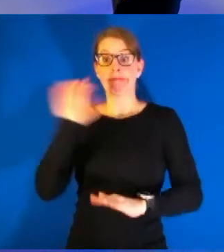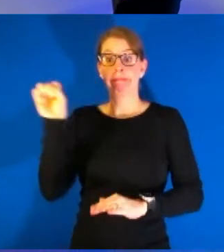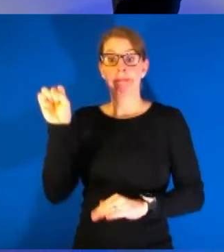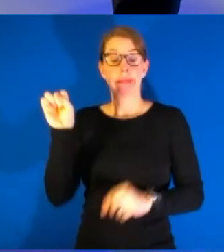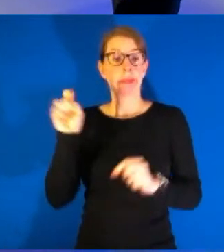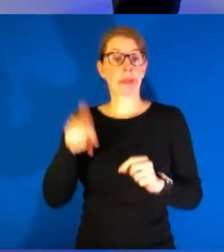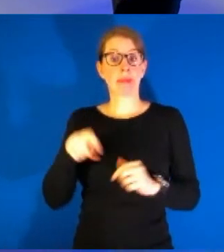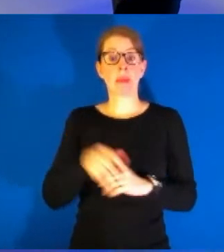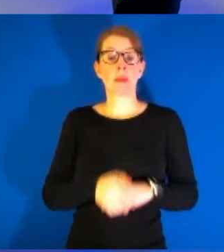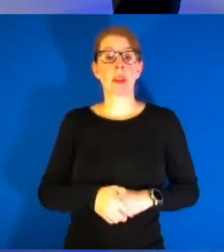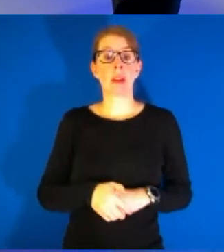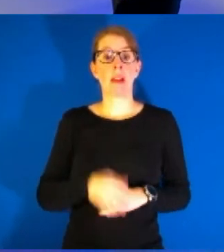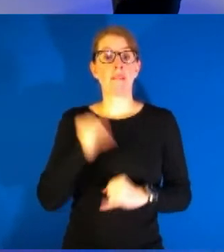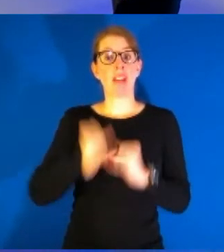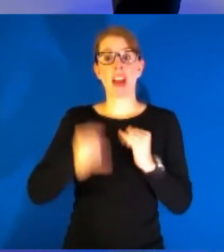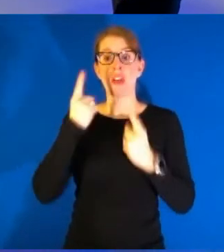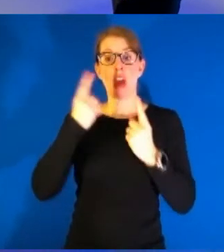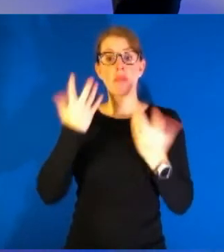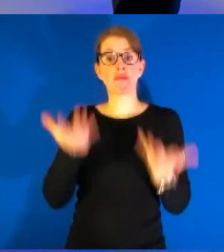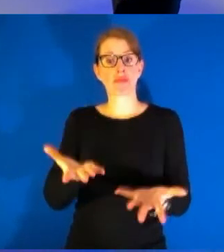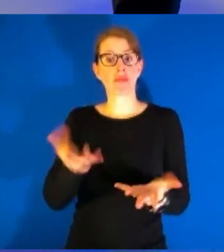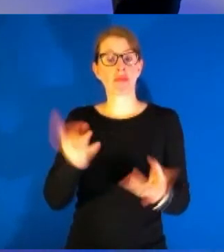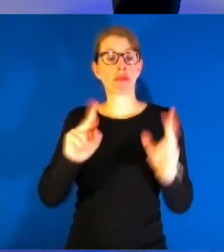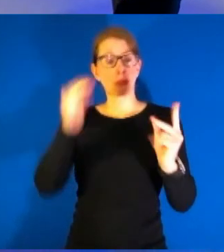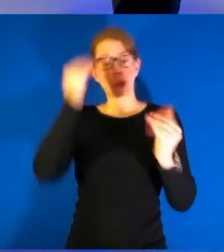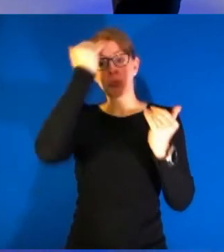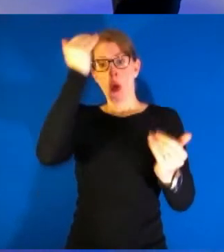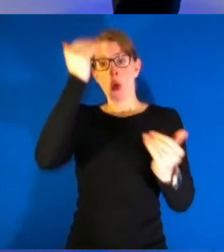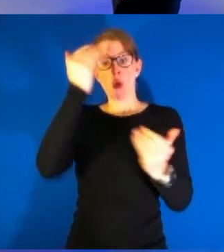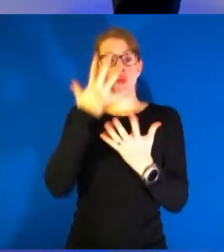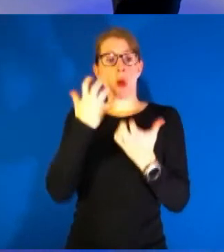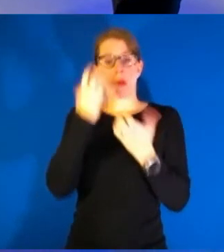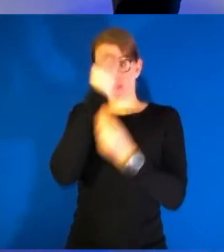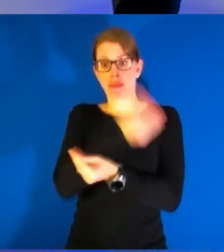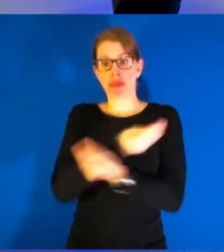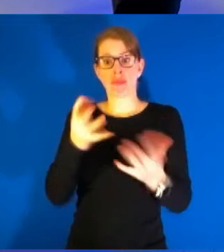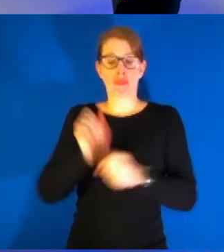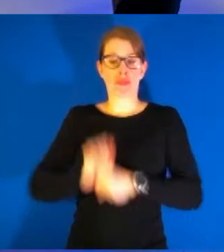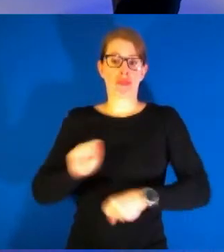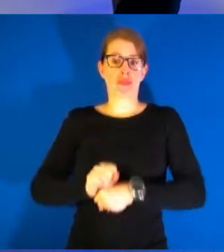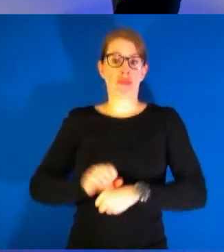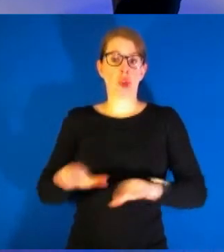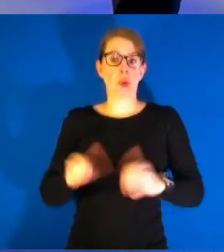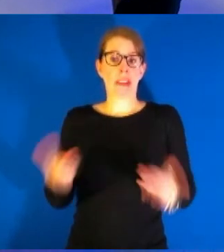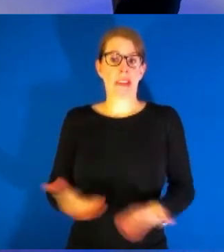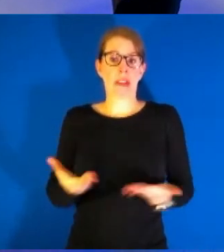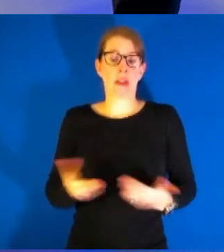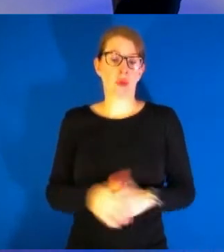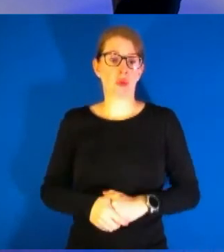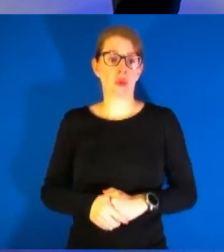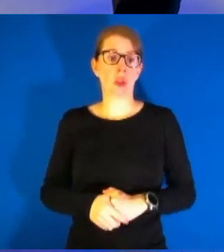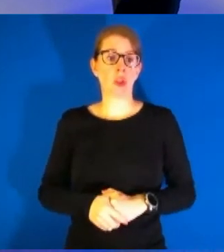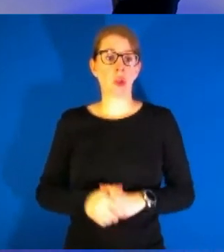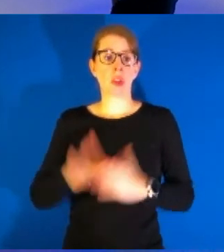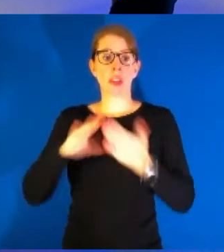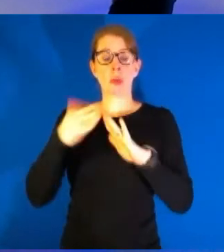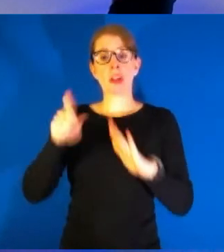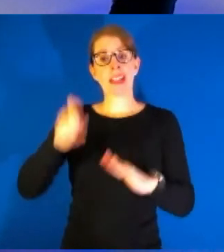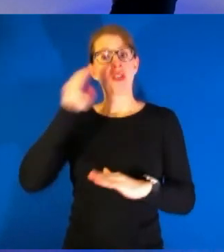Just a quick final thought. What do you want folks to know just about the work you're doing and what does the community need to know?